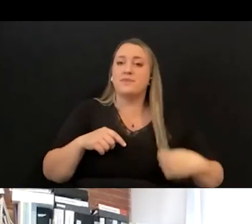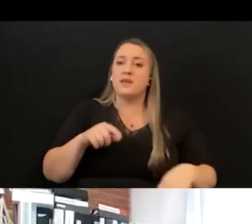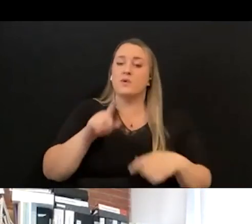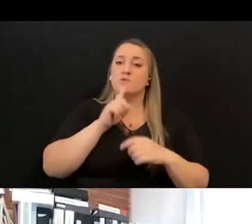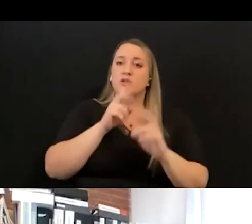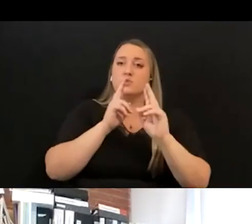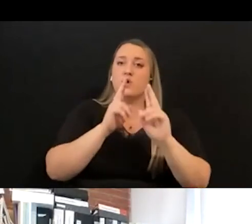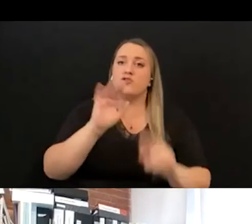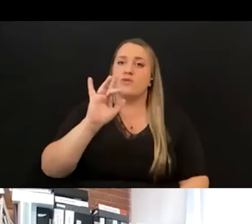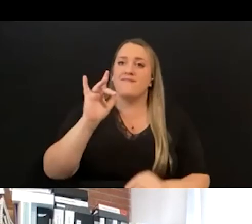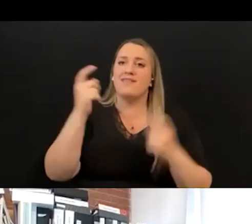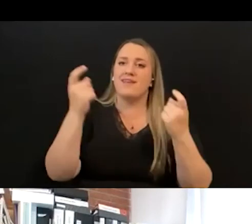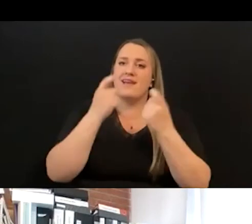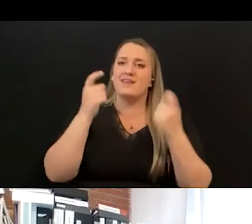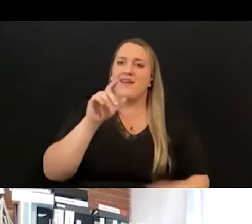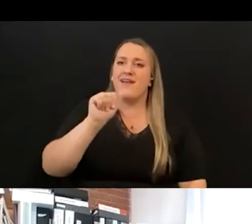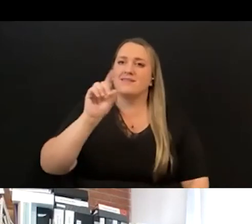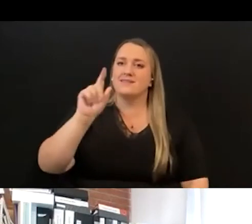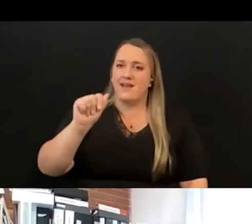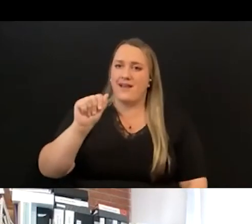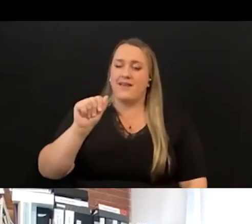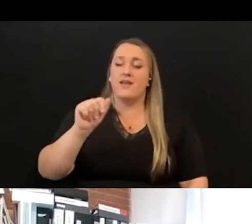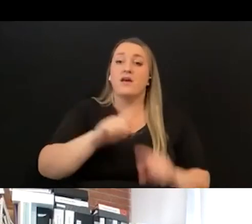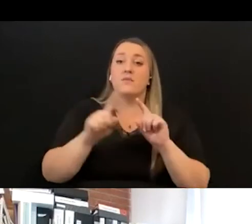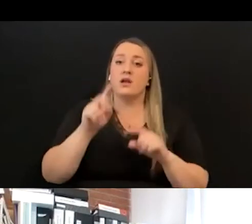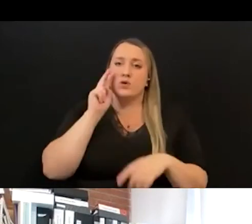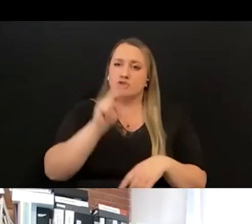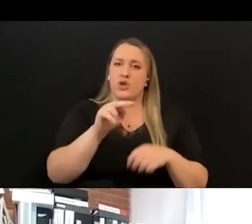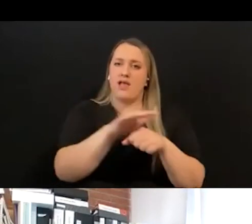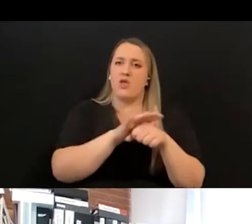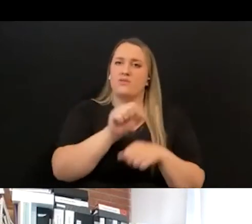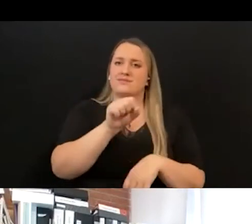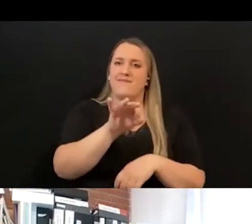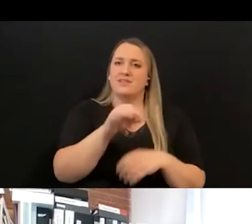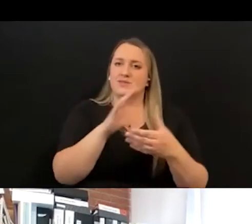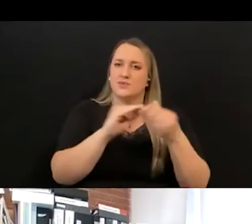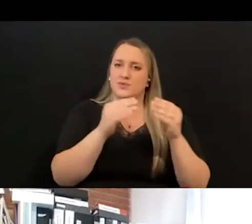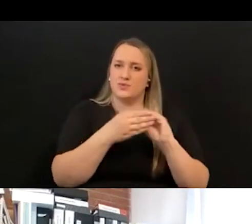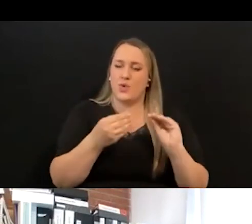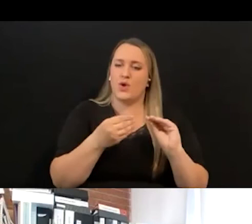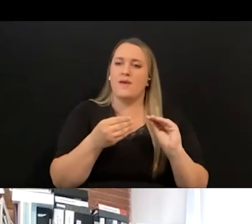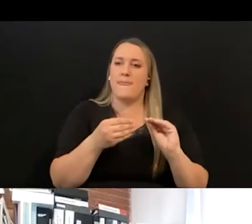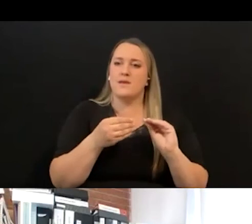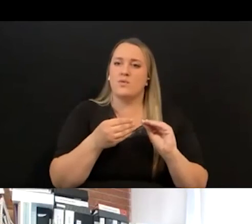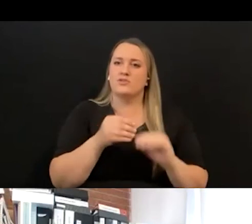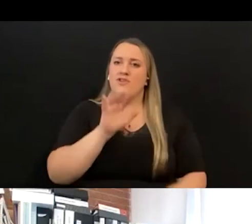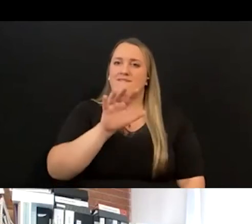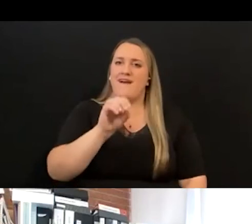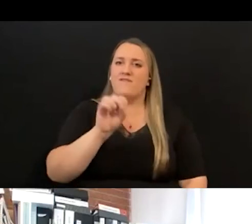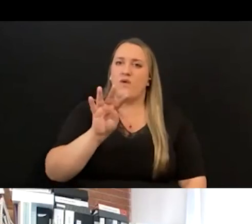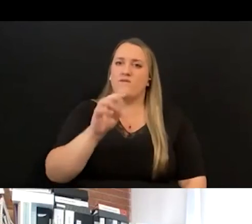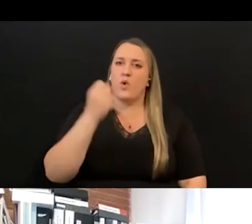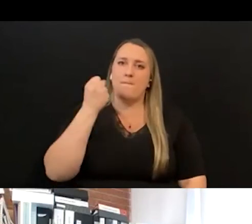25th anniversary of the ADA, but it was looking at a local San Francisco story, which is the 504 protest story